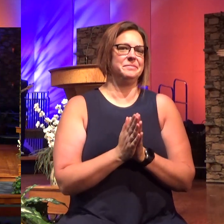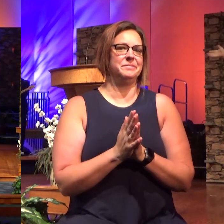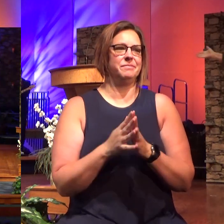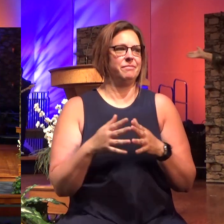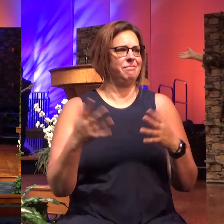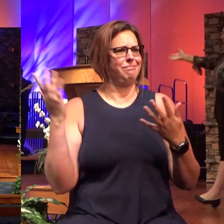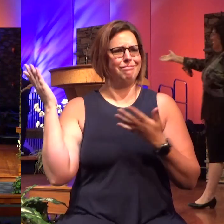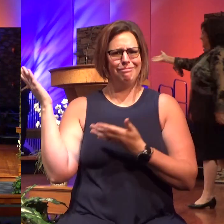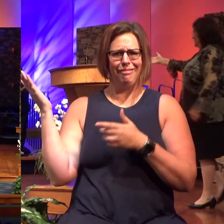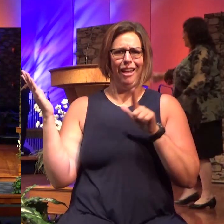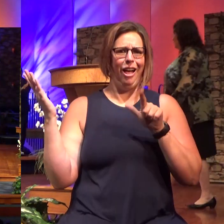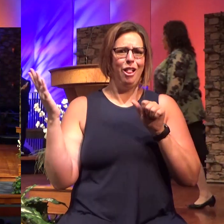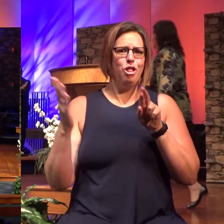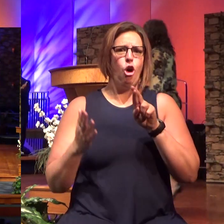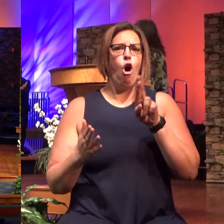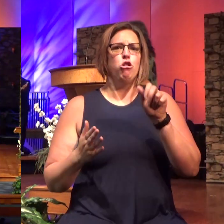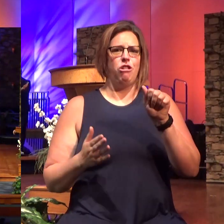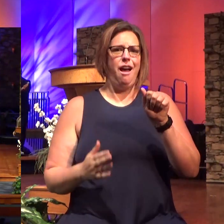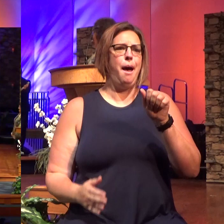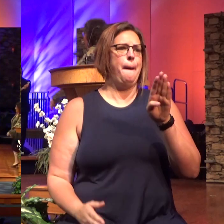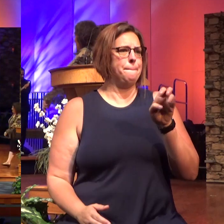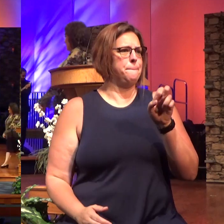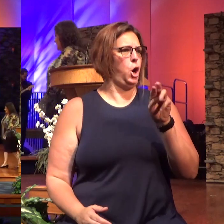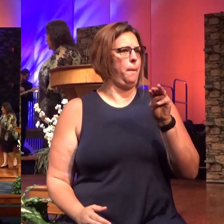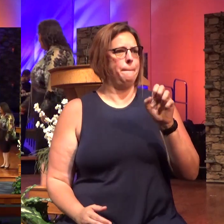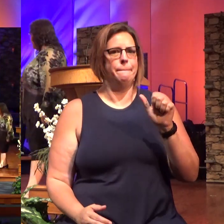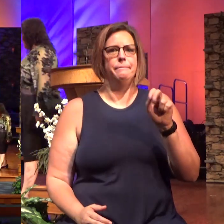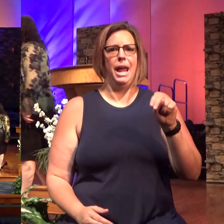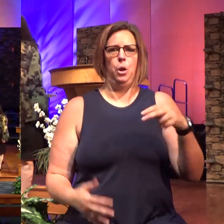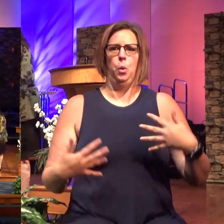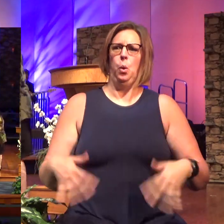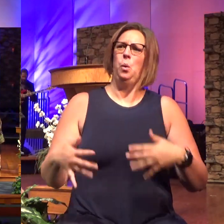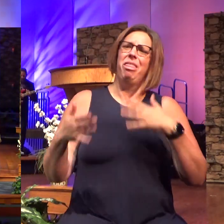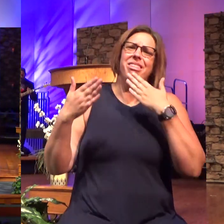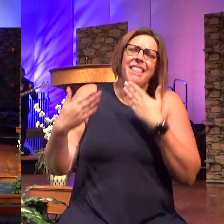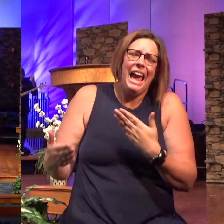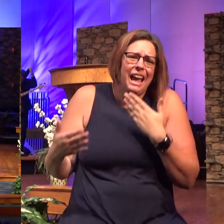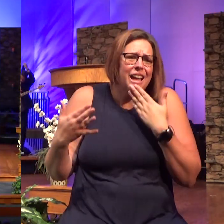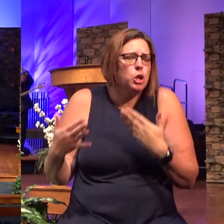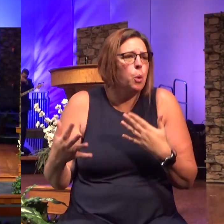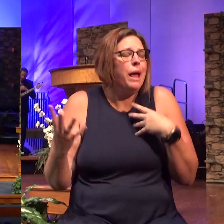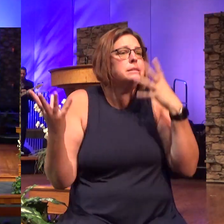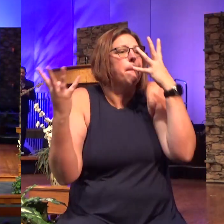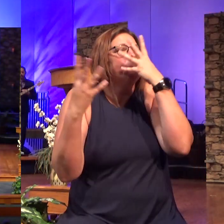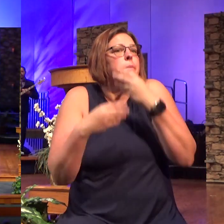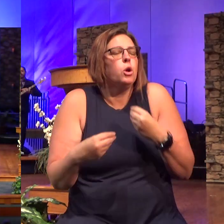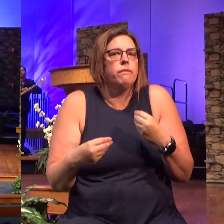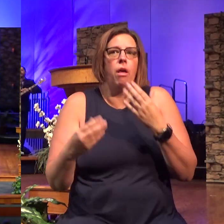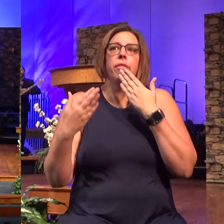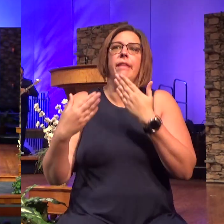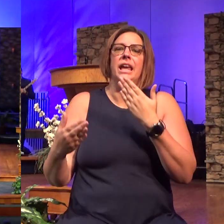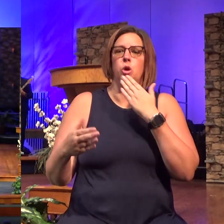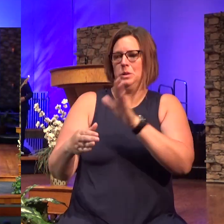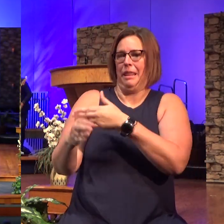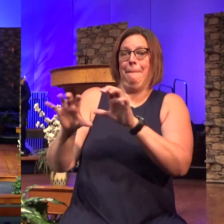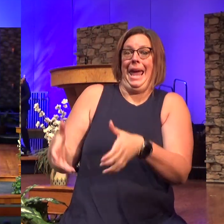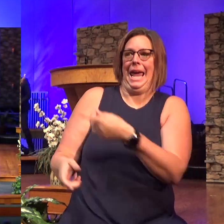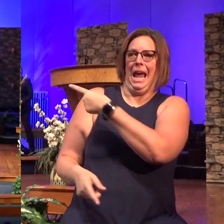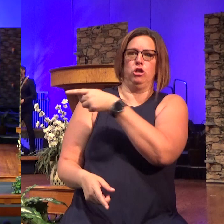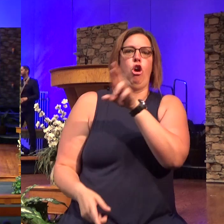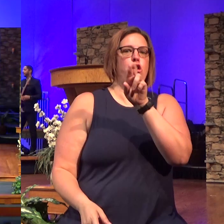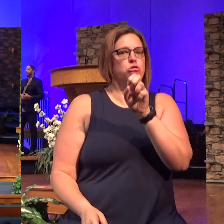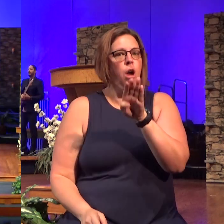Laura Berman. Woo. Oh, thank you, Laura. Beautiful. And thank you to our wonderful band, Rob Lowe,